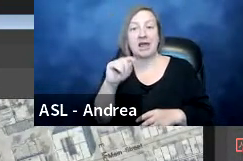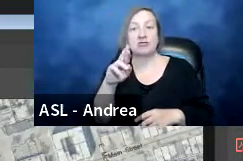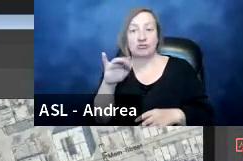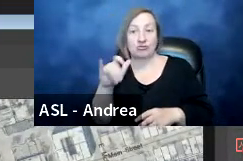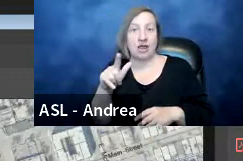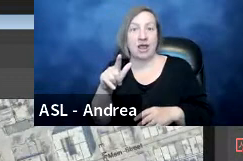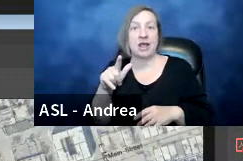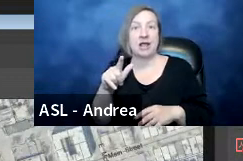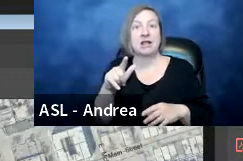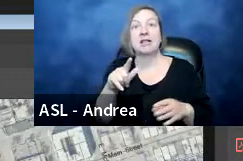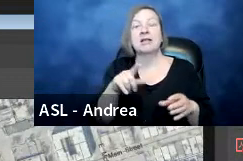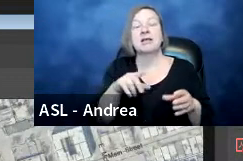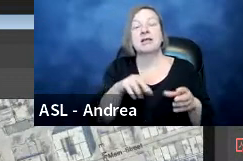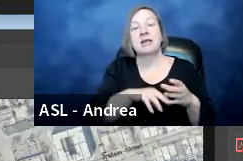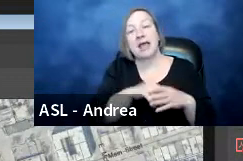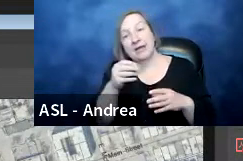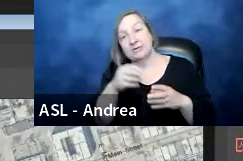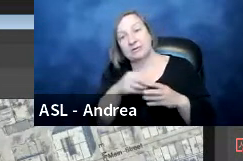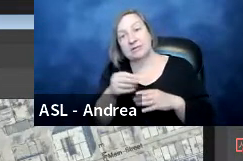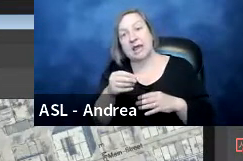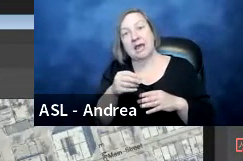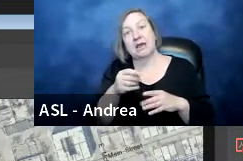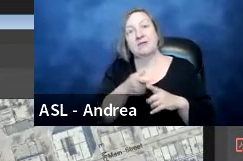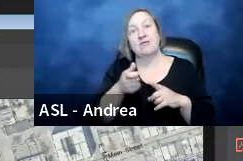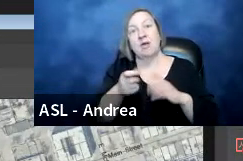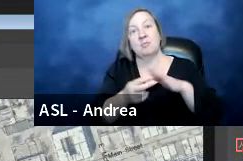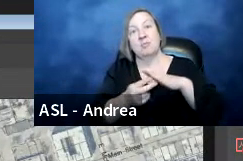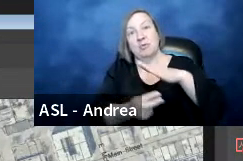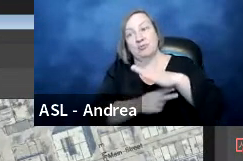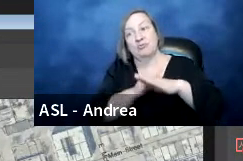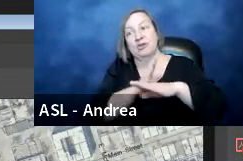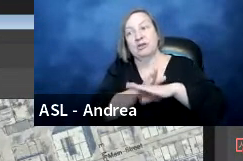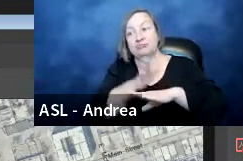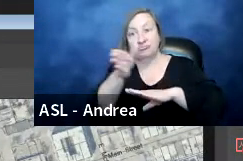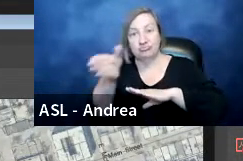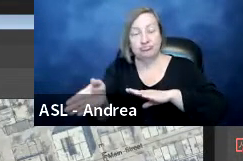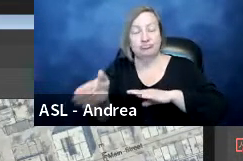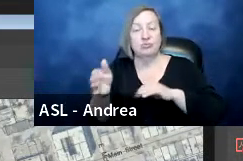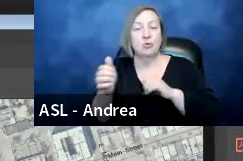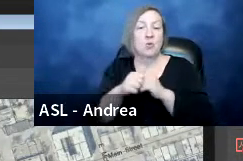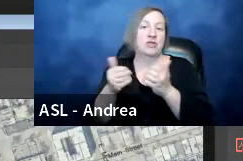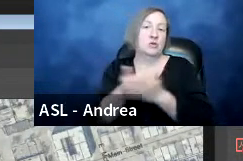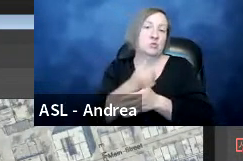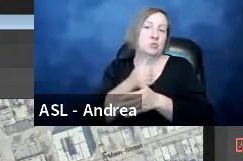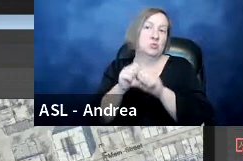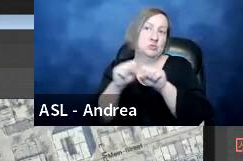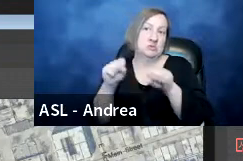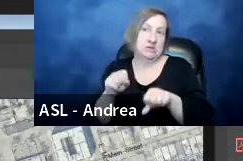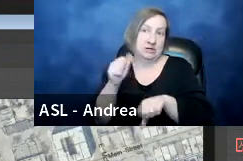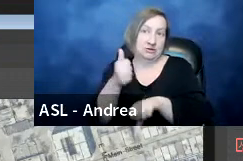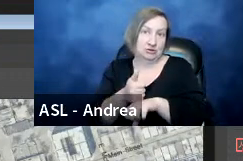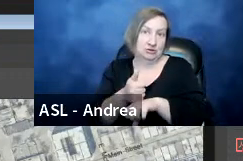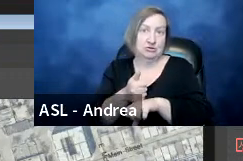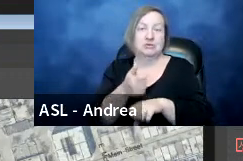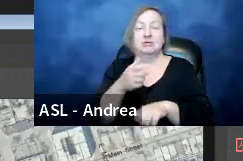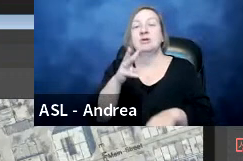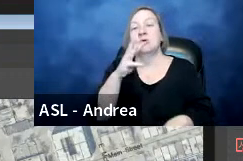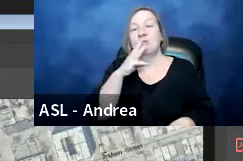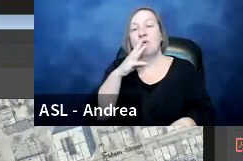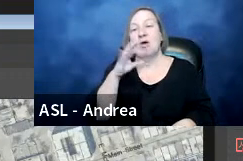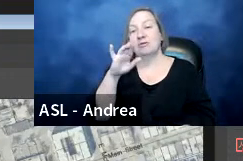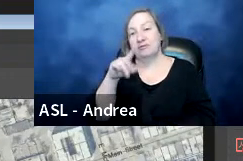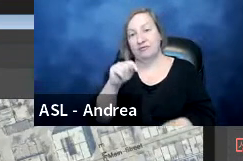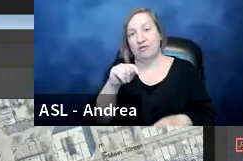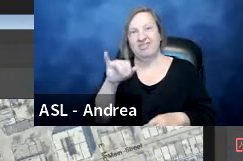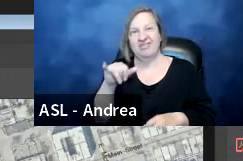away from the existing or away from the bridges crossing the river, with a new station at the waterfront, shown here in